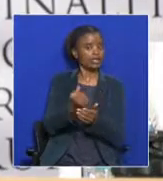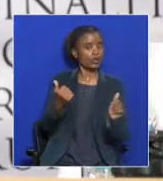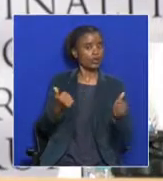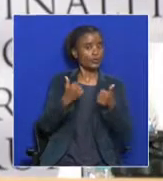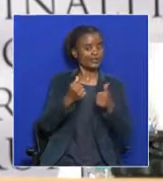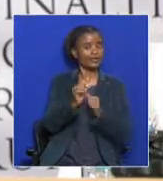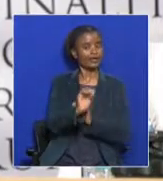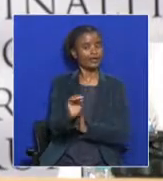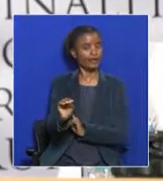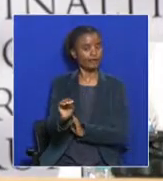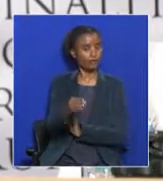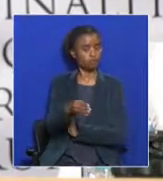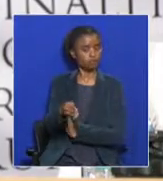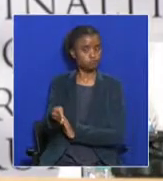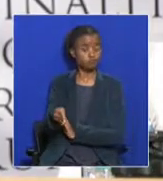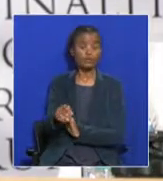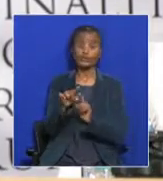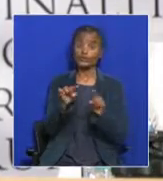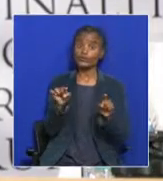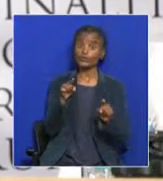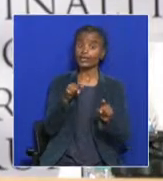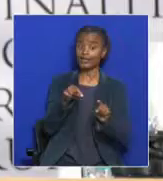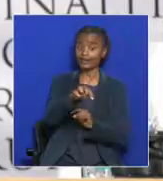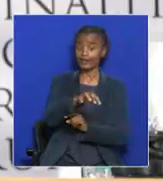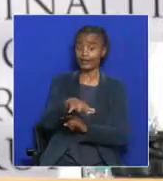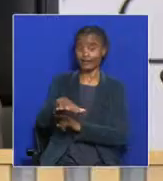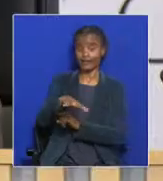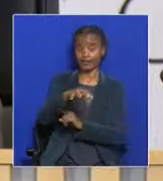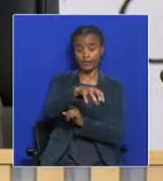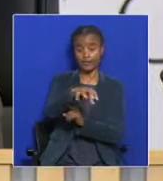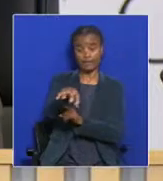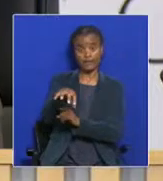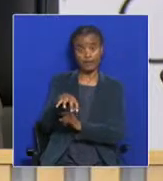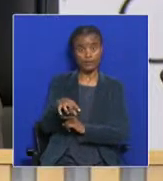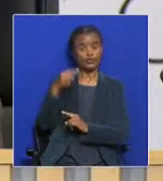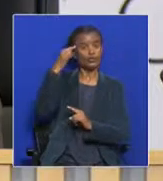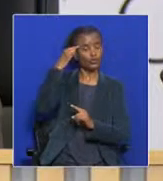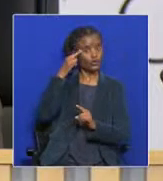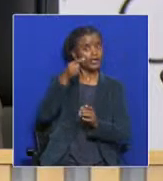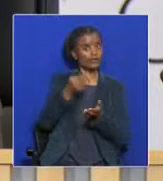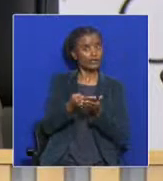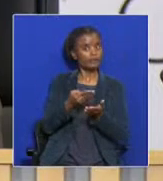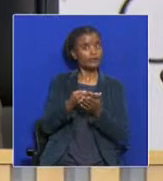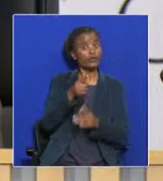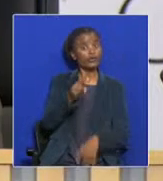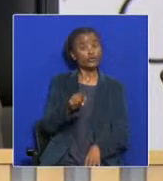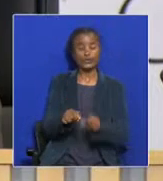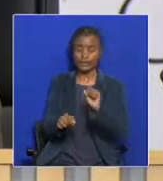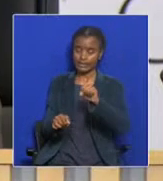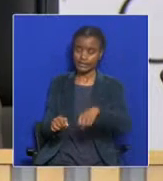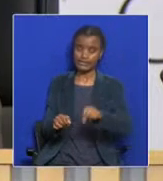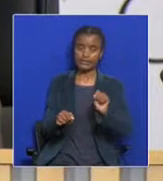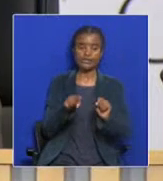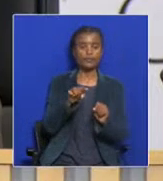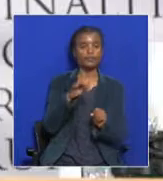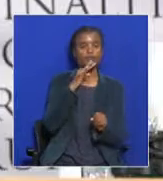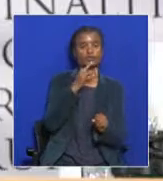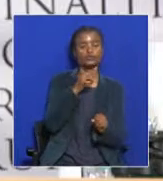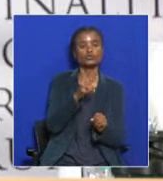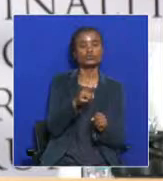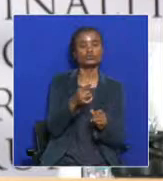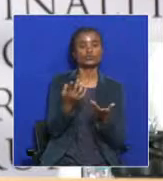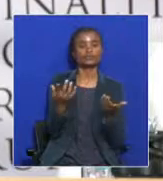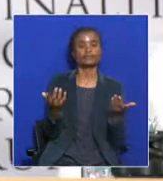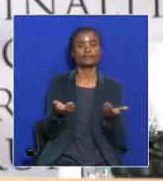avenues you considered perhaps potentially available to you. Yes. You had exhausted them in a sense that, as the chair